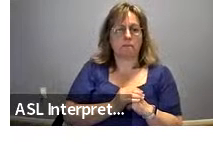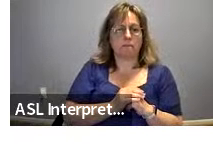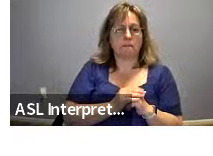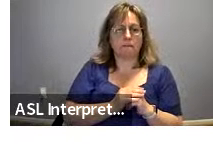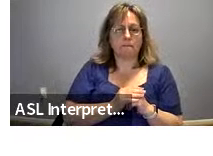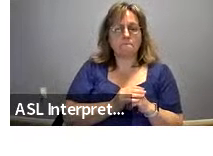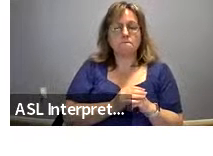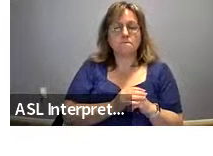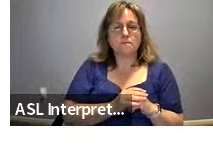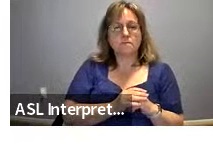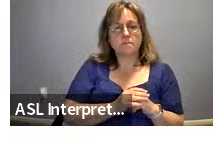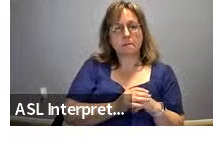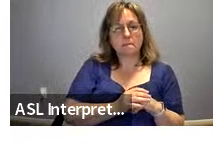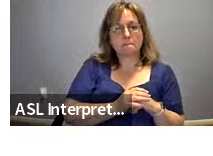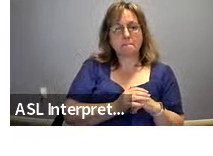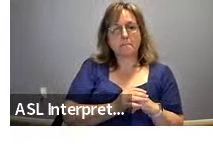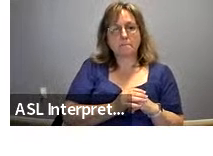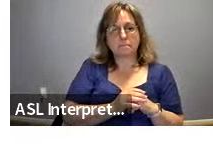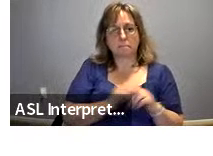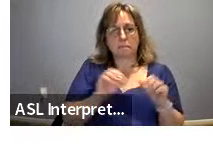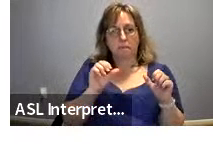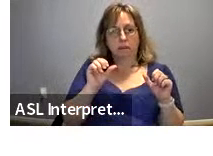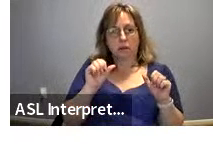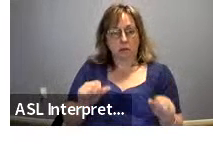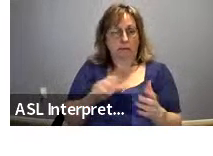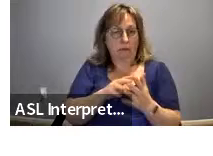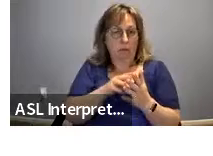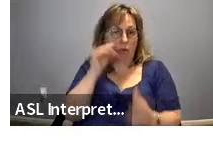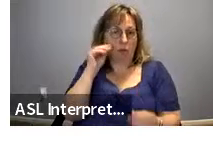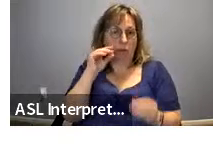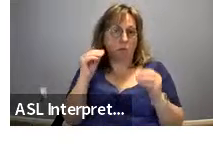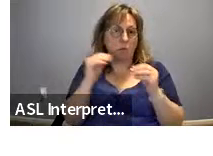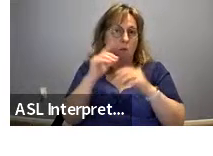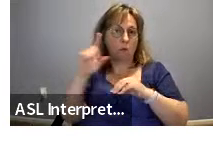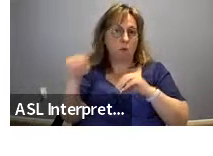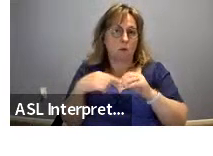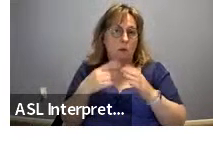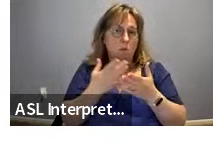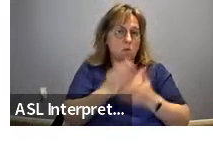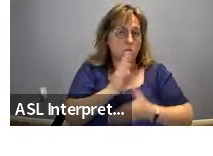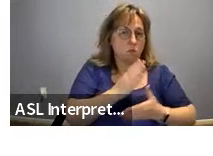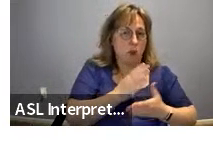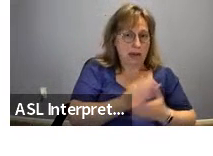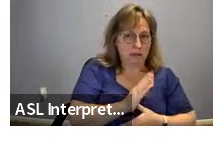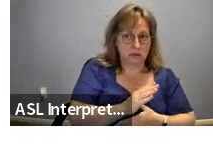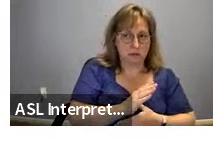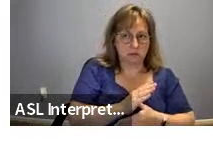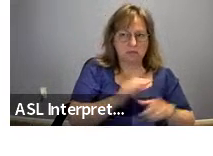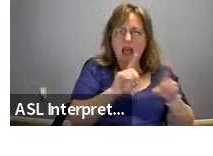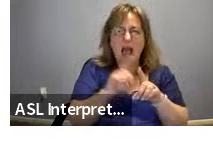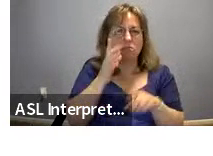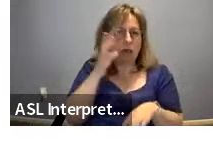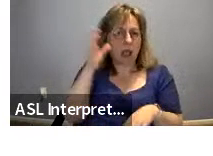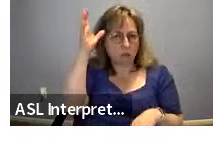You can also learn more about your rights as parents and guardians. You can opt